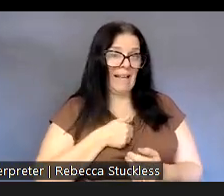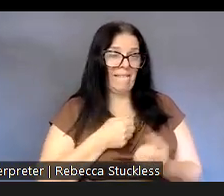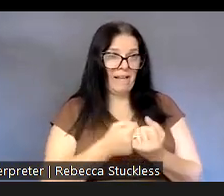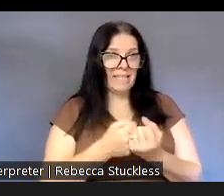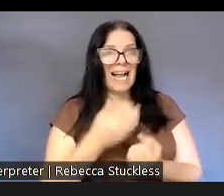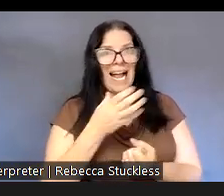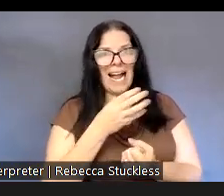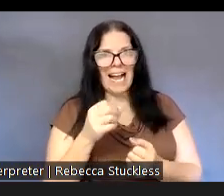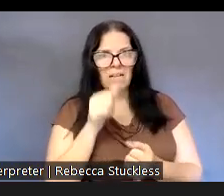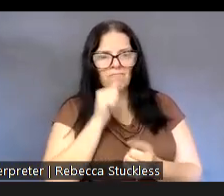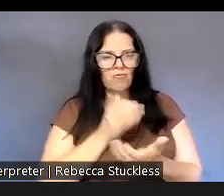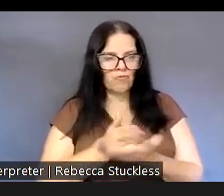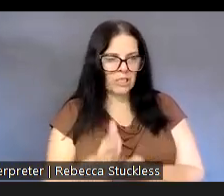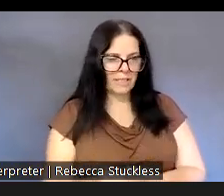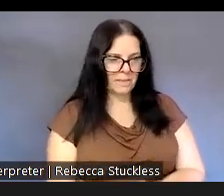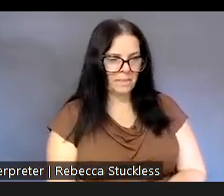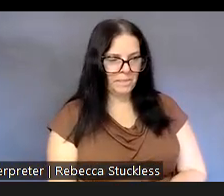resilience.